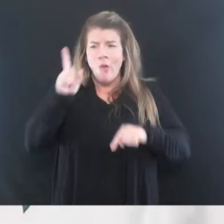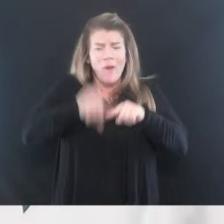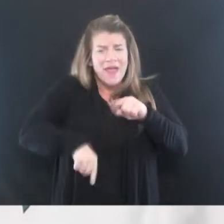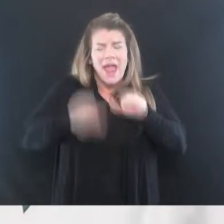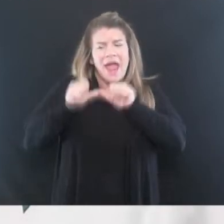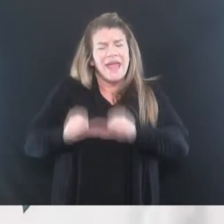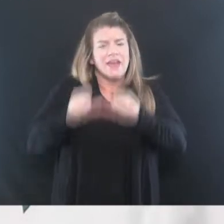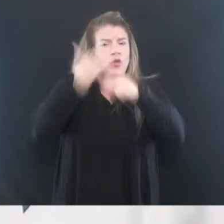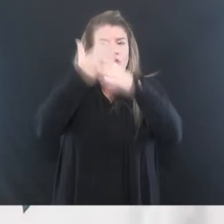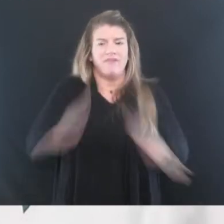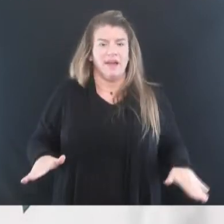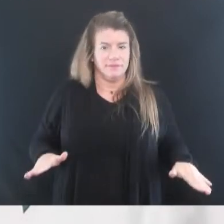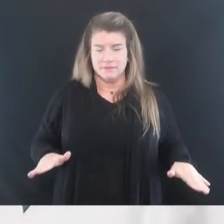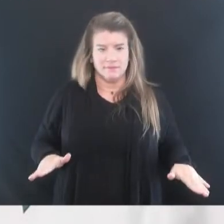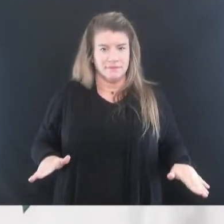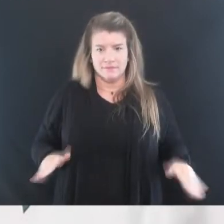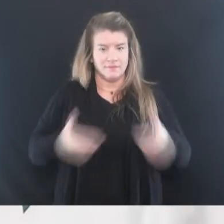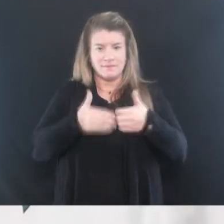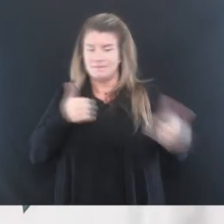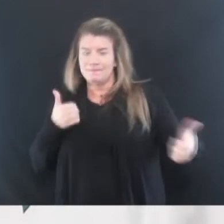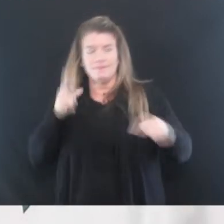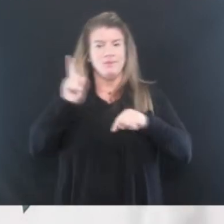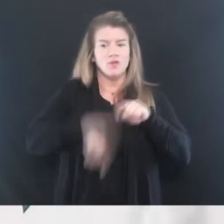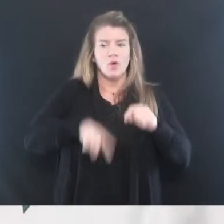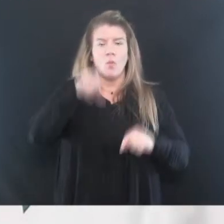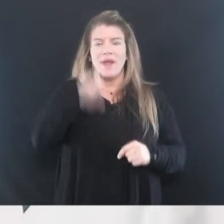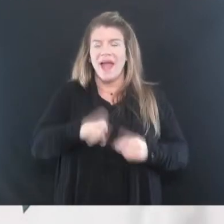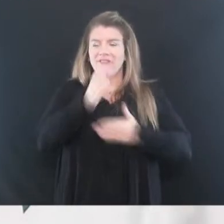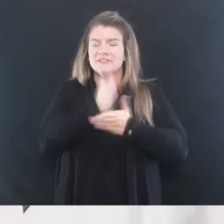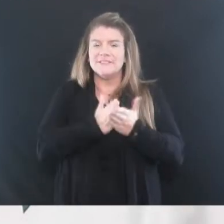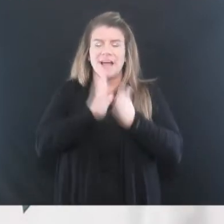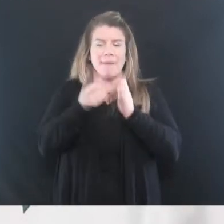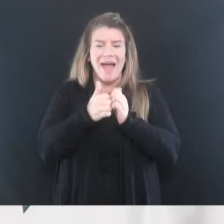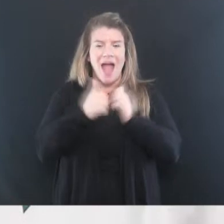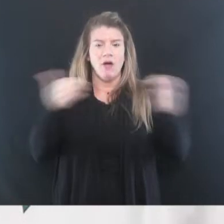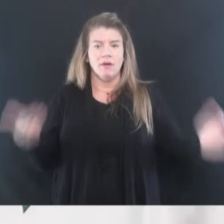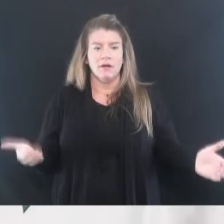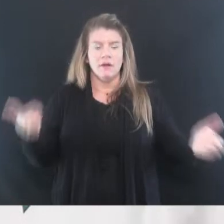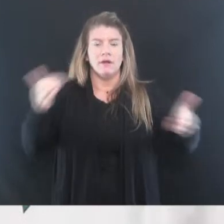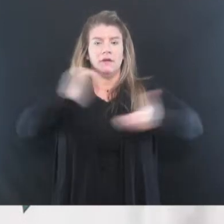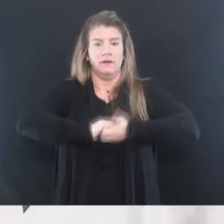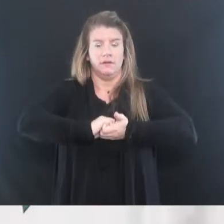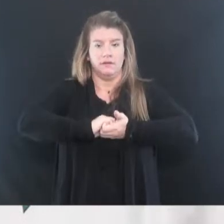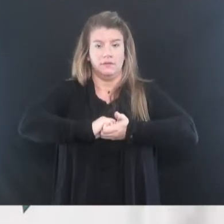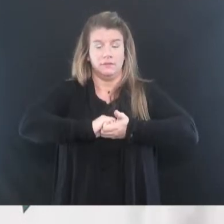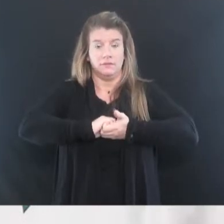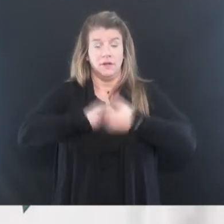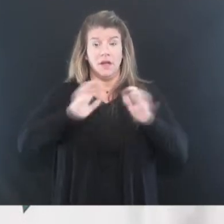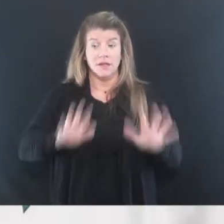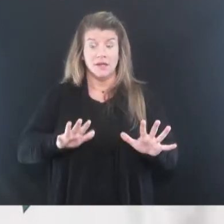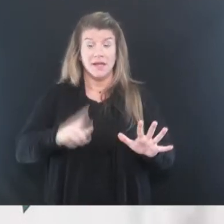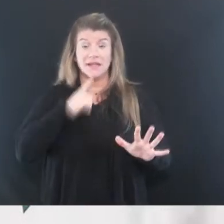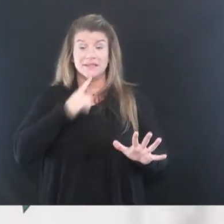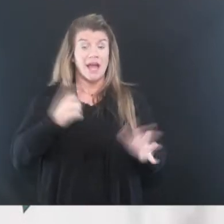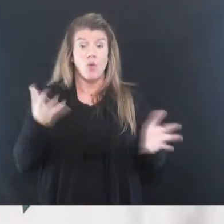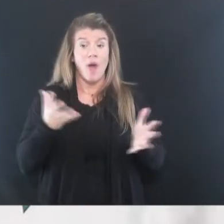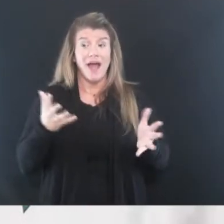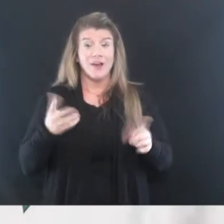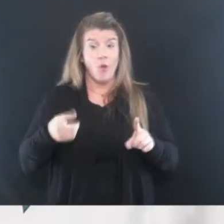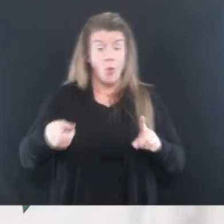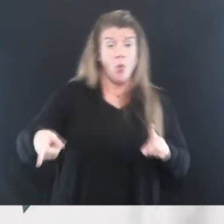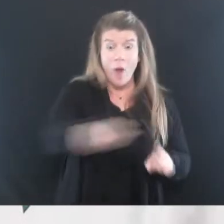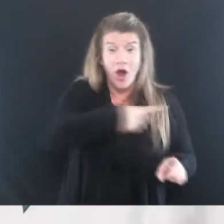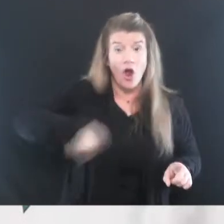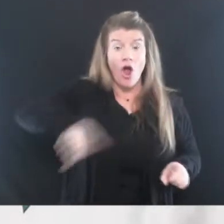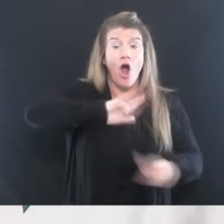ourselves. We've got to some way reach out across party lines and say, first and foremost, we're all Americans. For